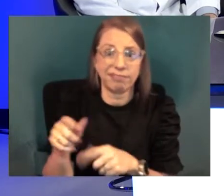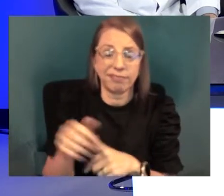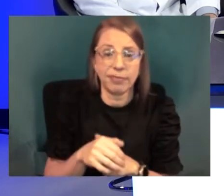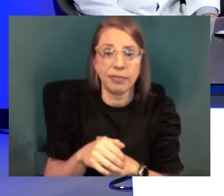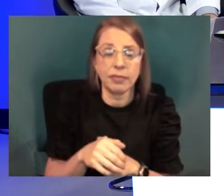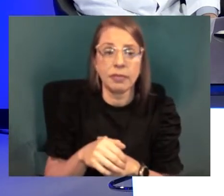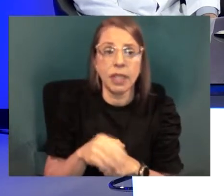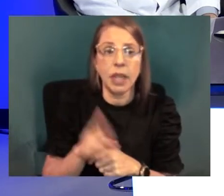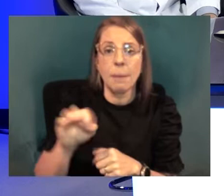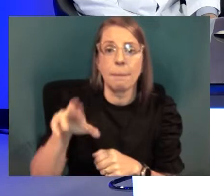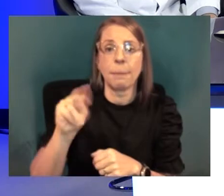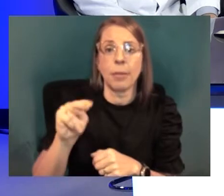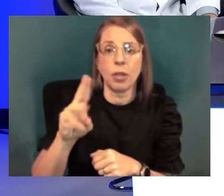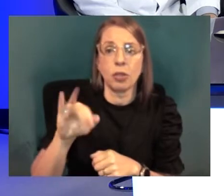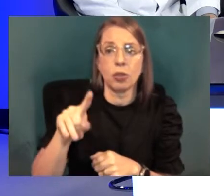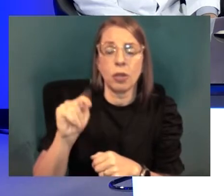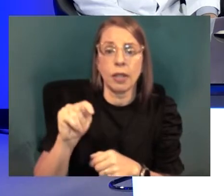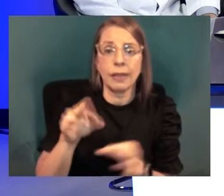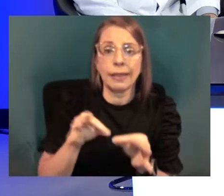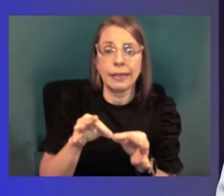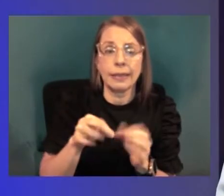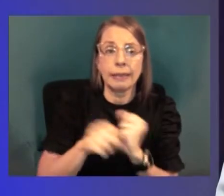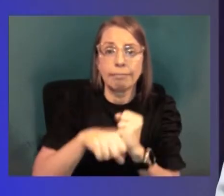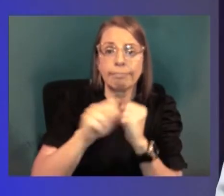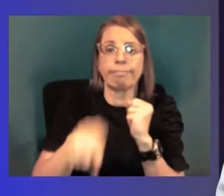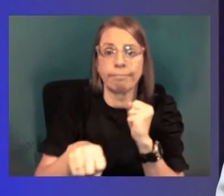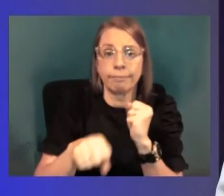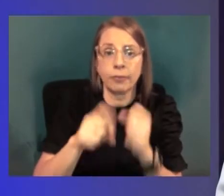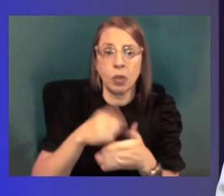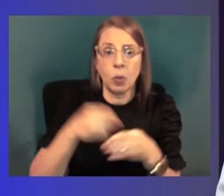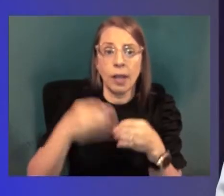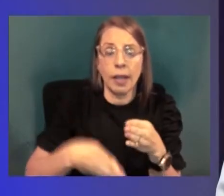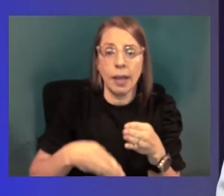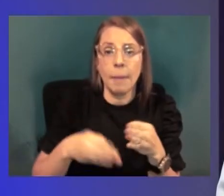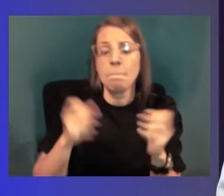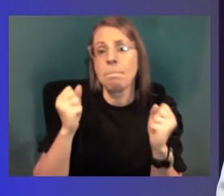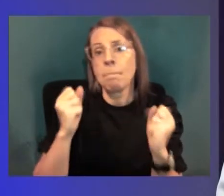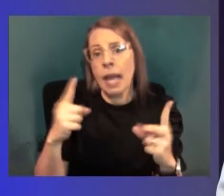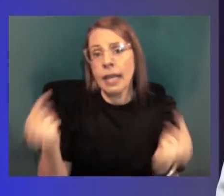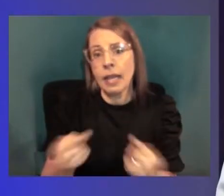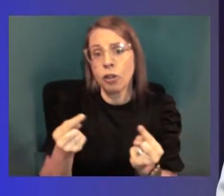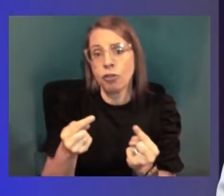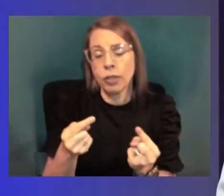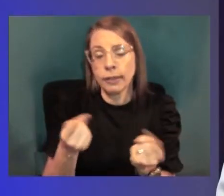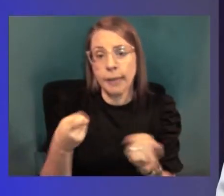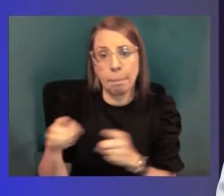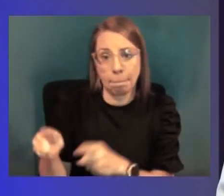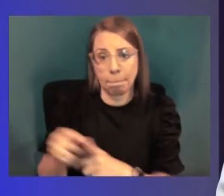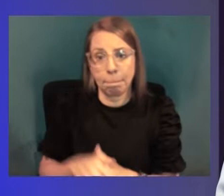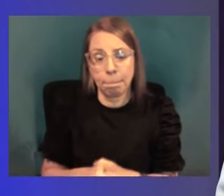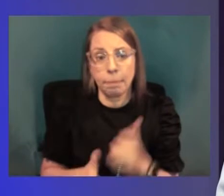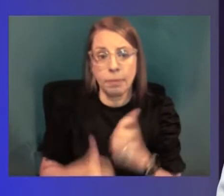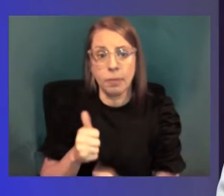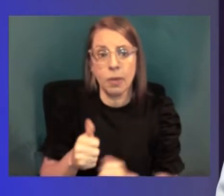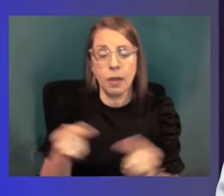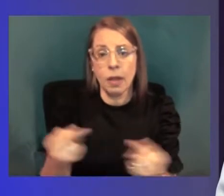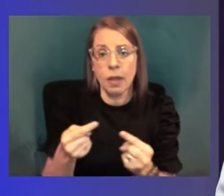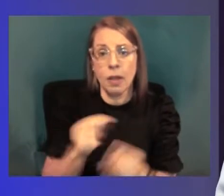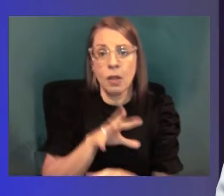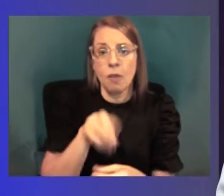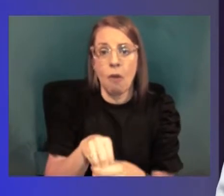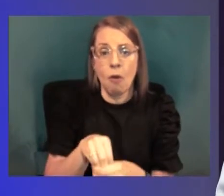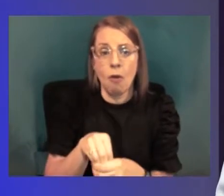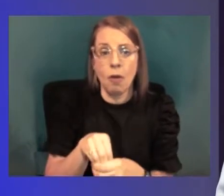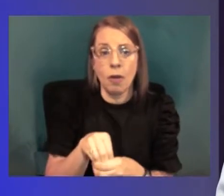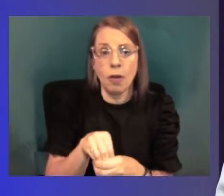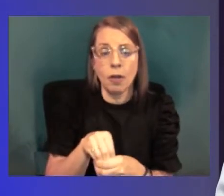The extended weekend of the July 4th, we see lots and lots of injuries. Most of these injuries involve a curious